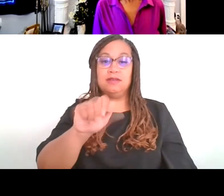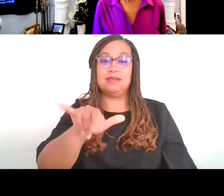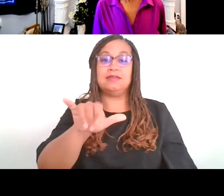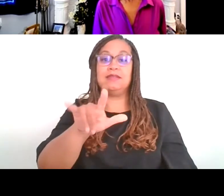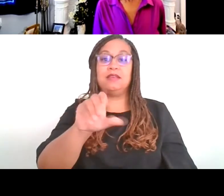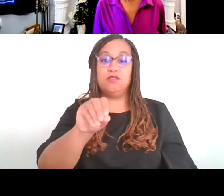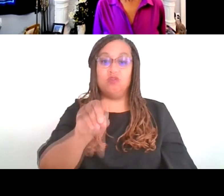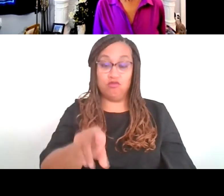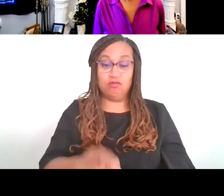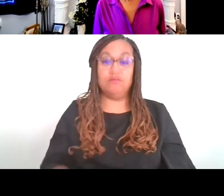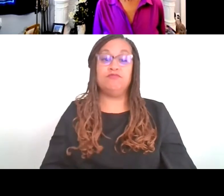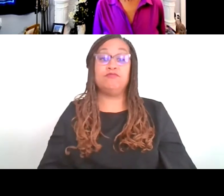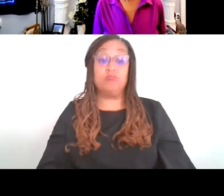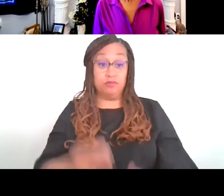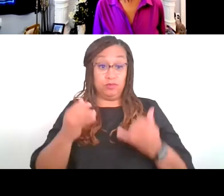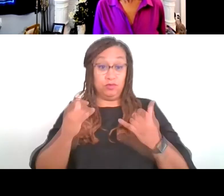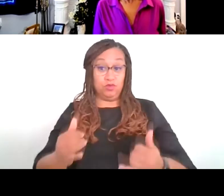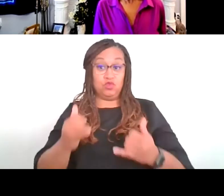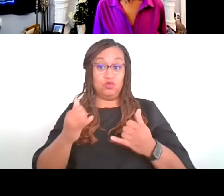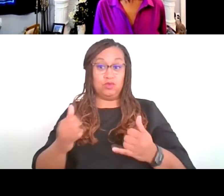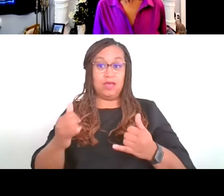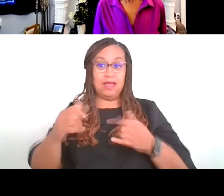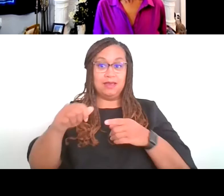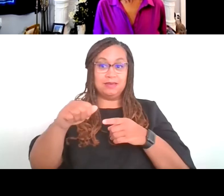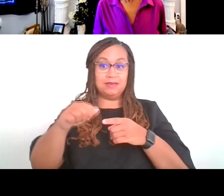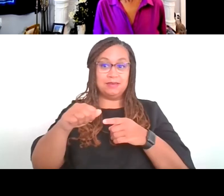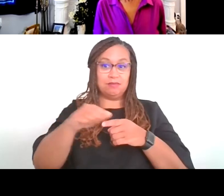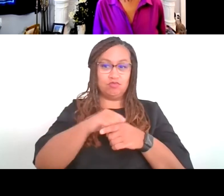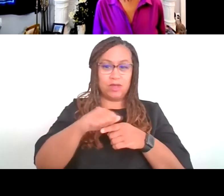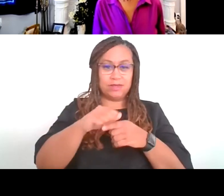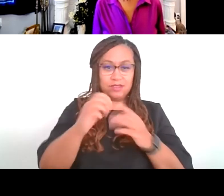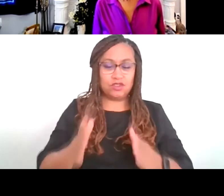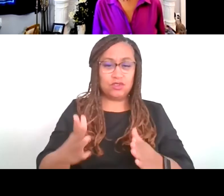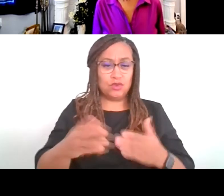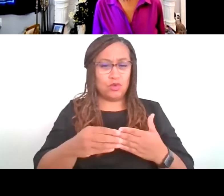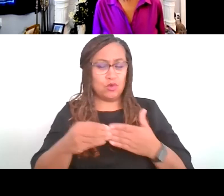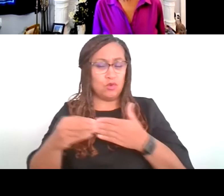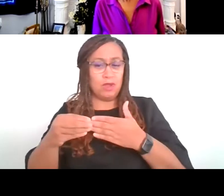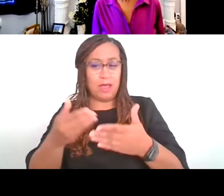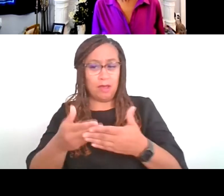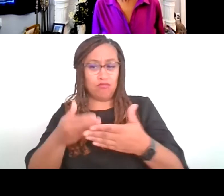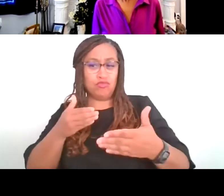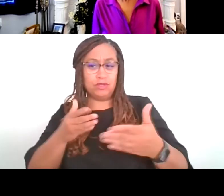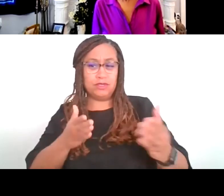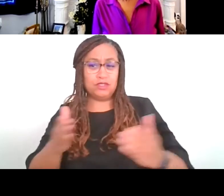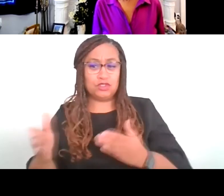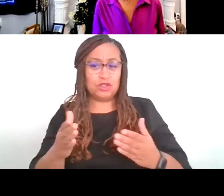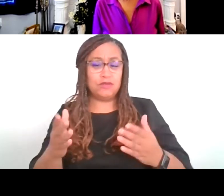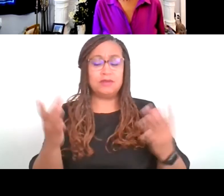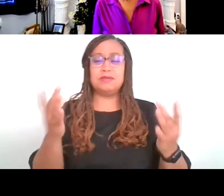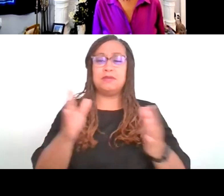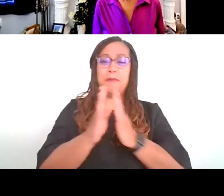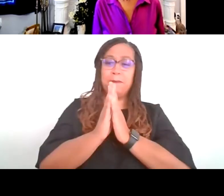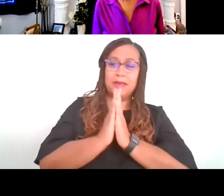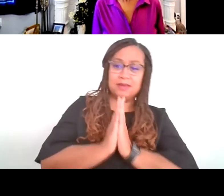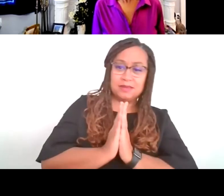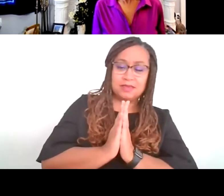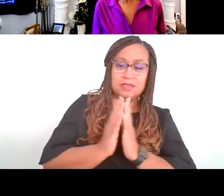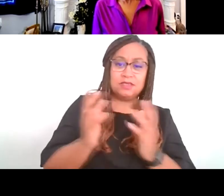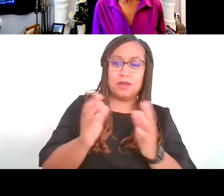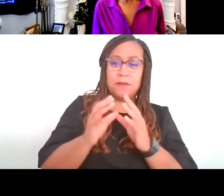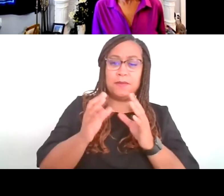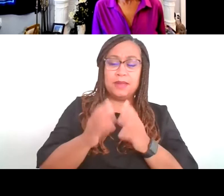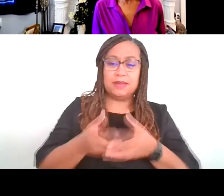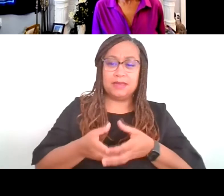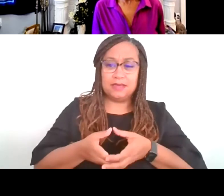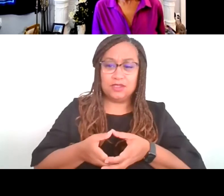Serving as today's practitioner who led the pre-service meditation is Frank